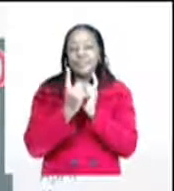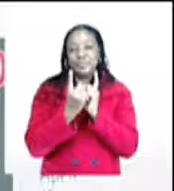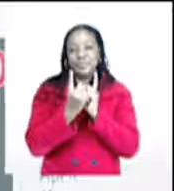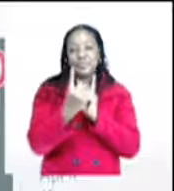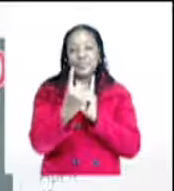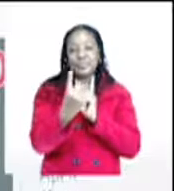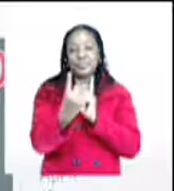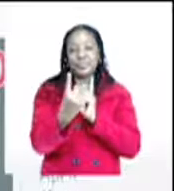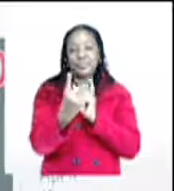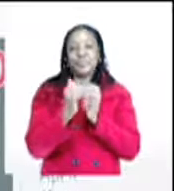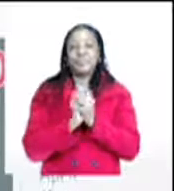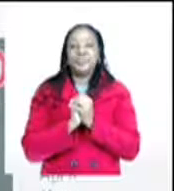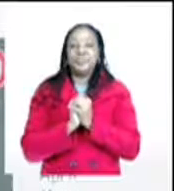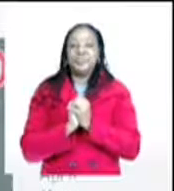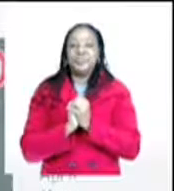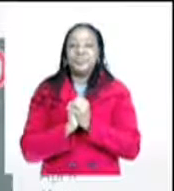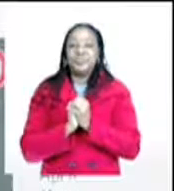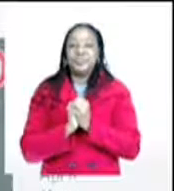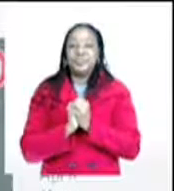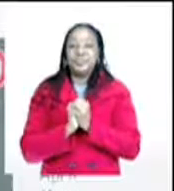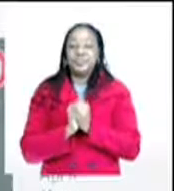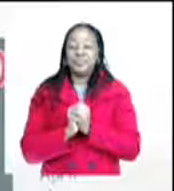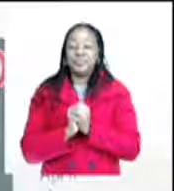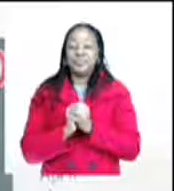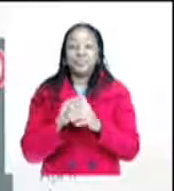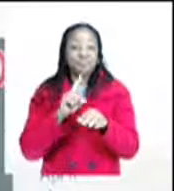distance. It is now